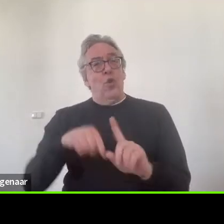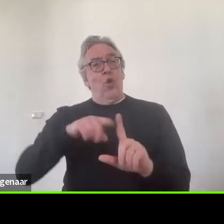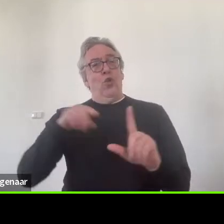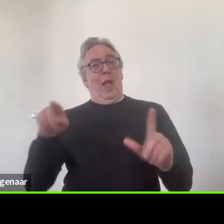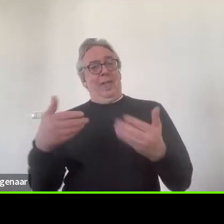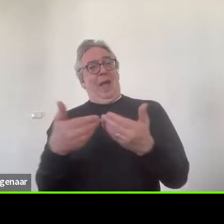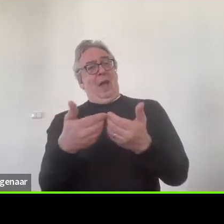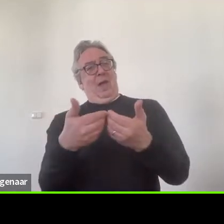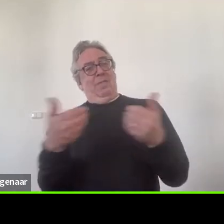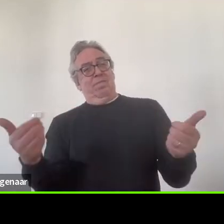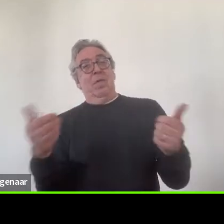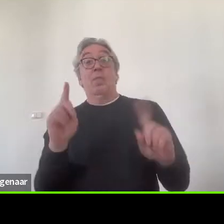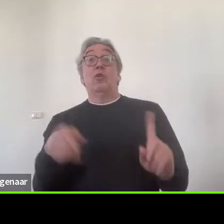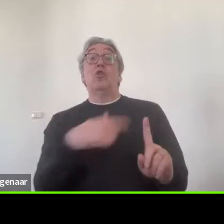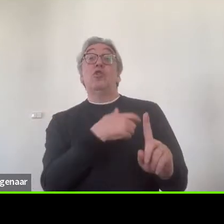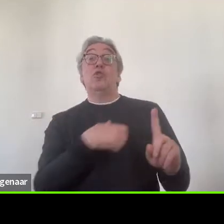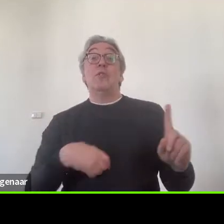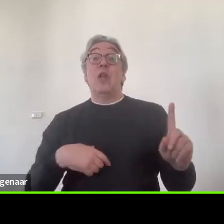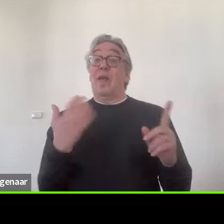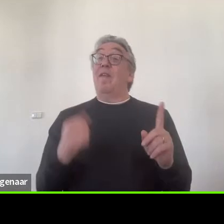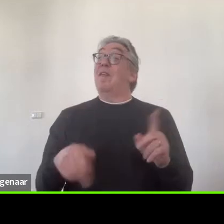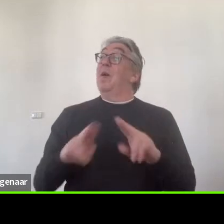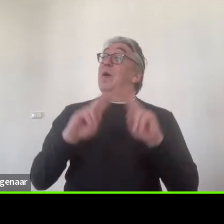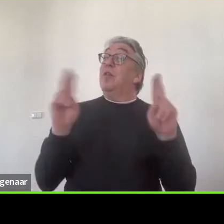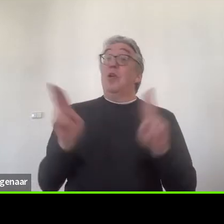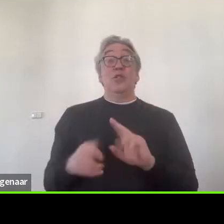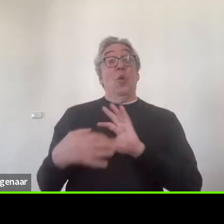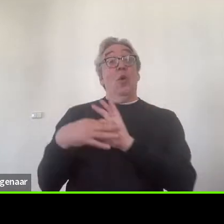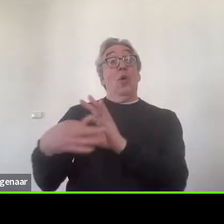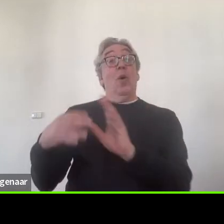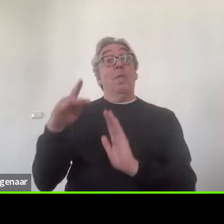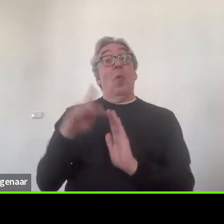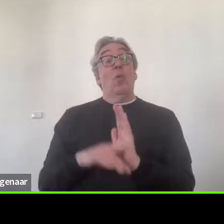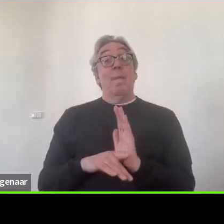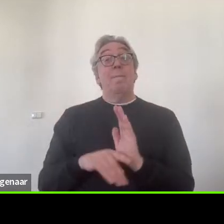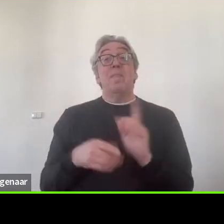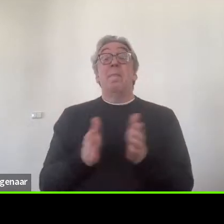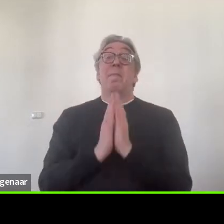international programs, because what isn't counted doesn't count.